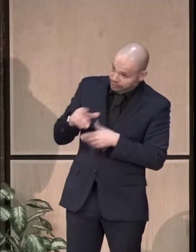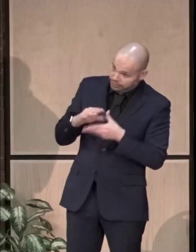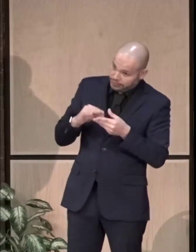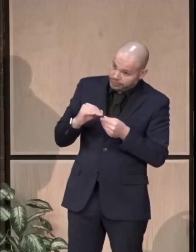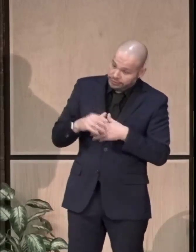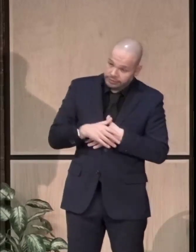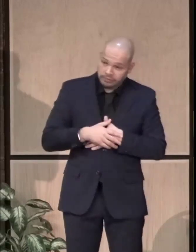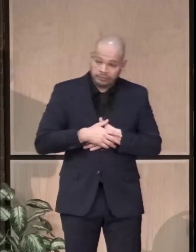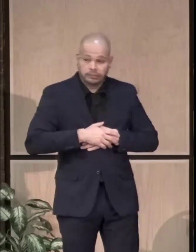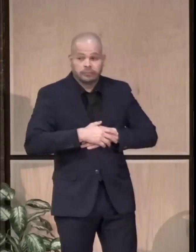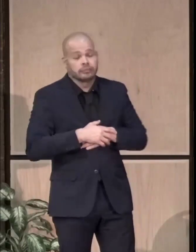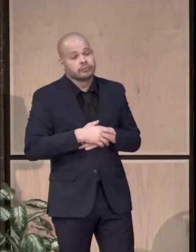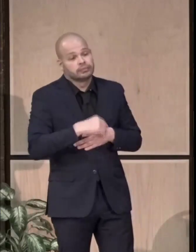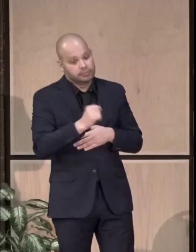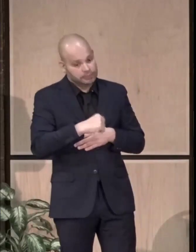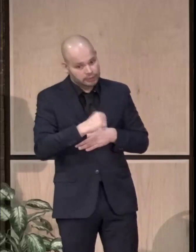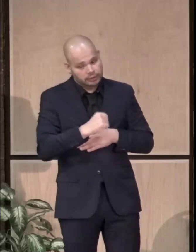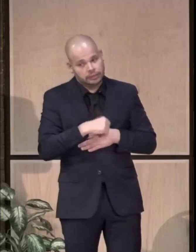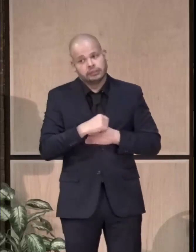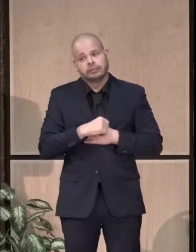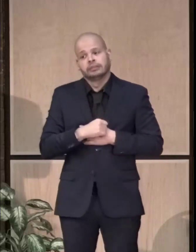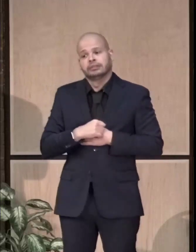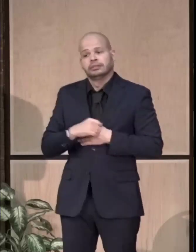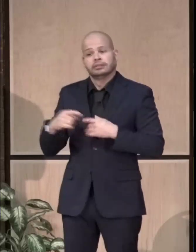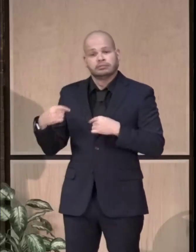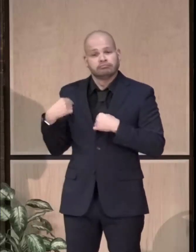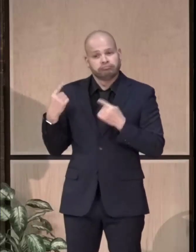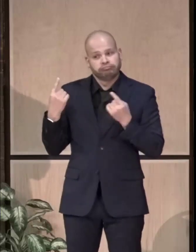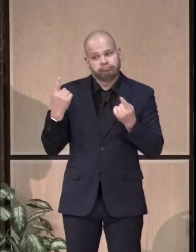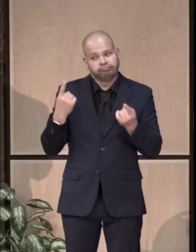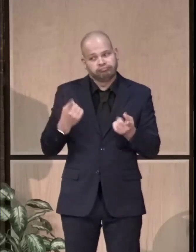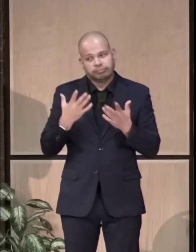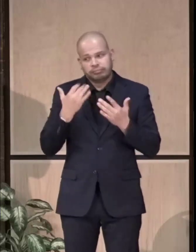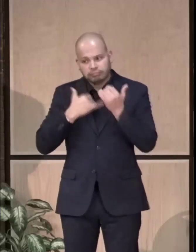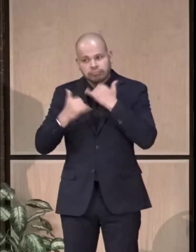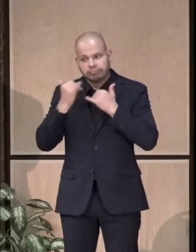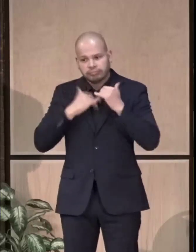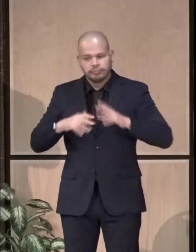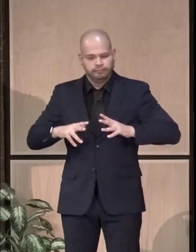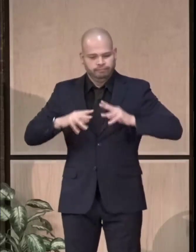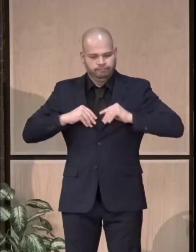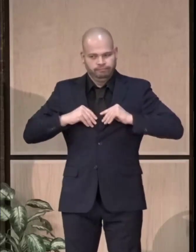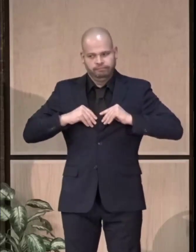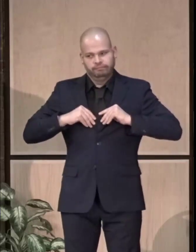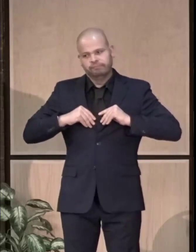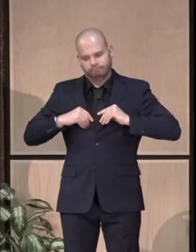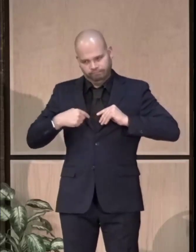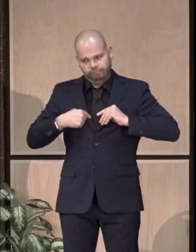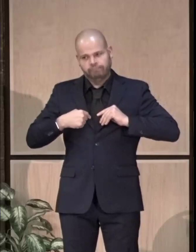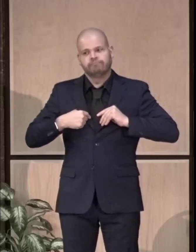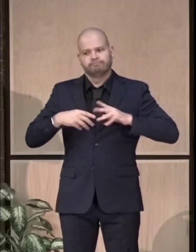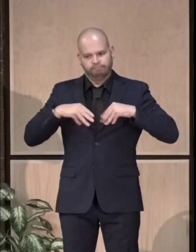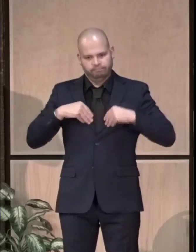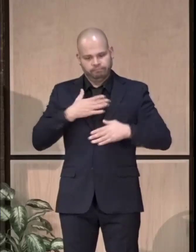his mistakes that he has made. I will say he is an honest man regarding that, and that he is honestly